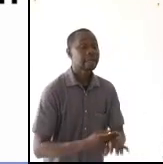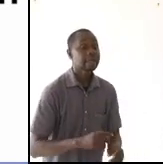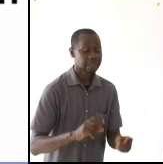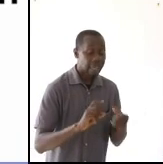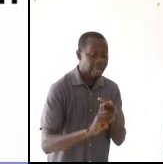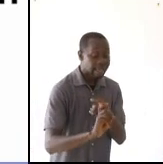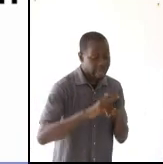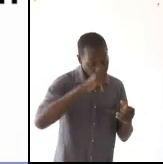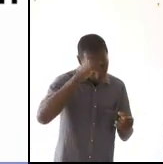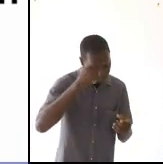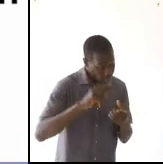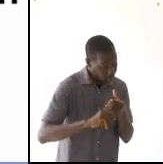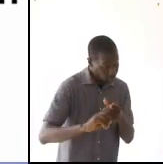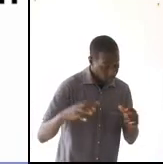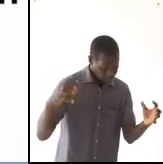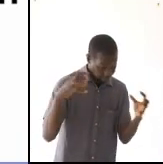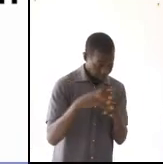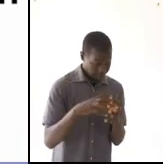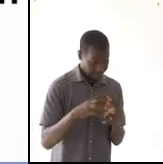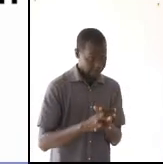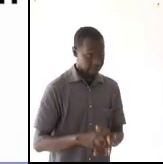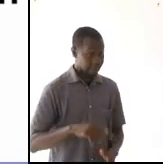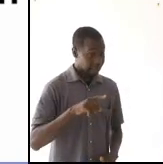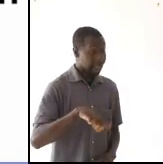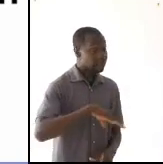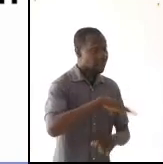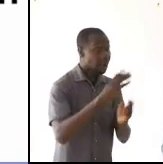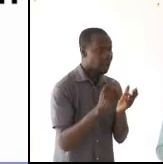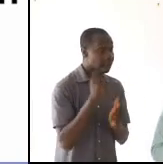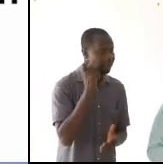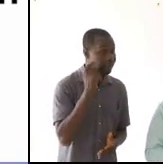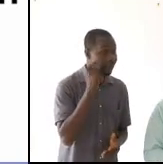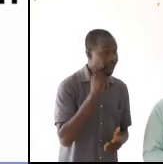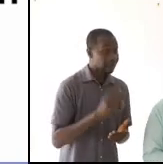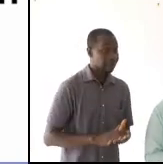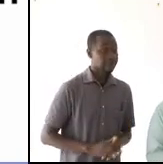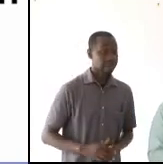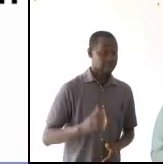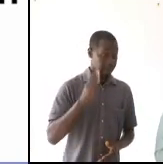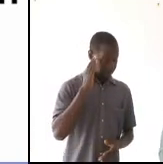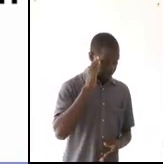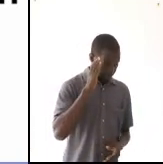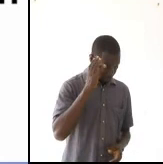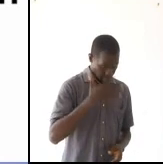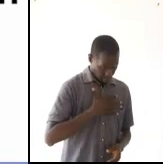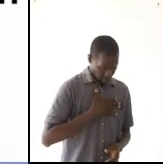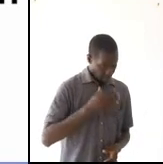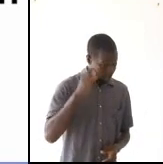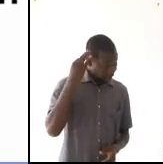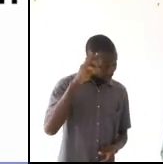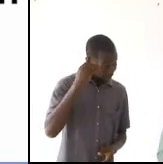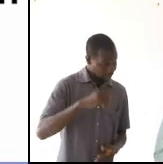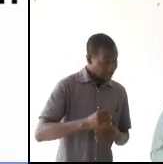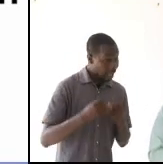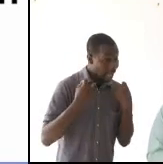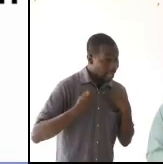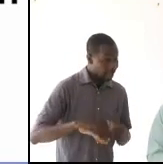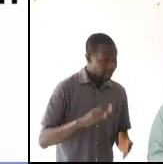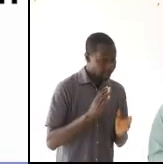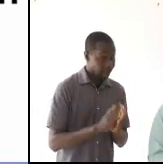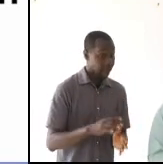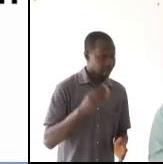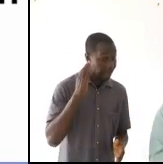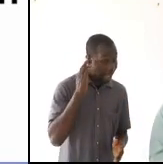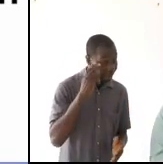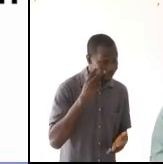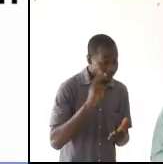network. Everything is working together. That's all today, folks, and we hope you've learned a lot from this. But the best way for you to